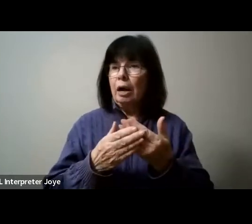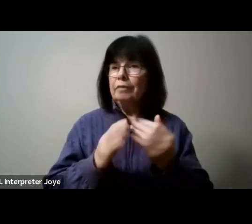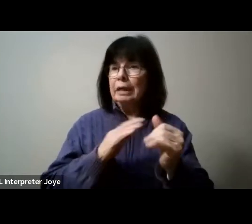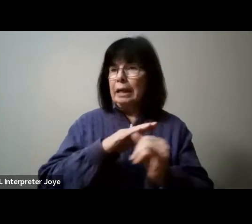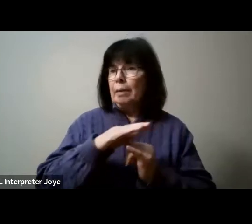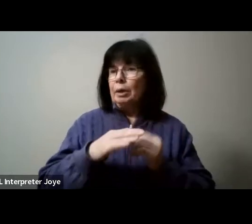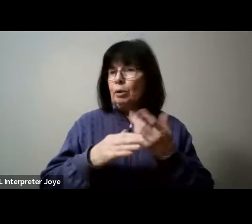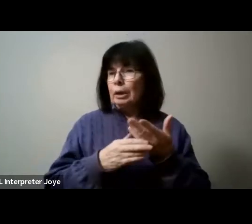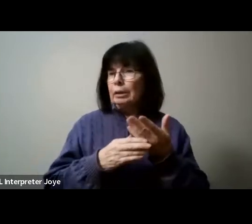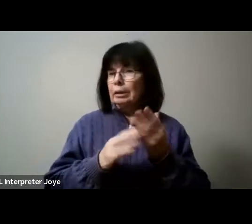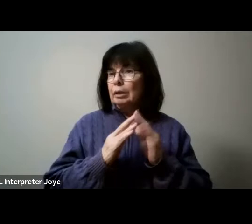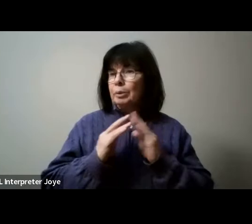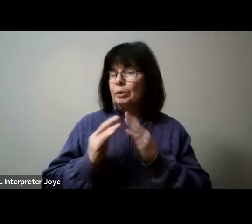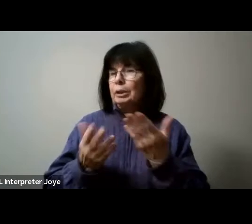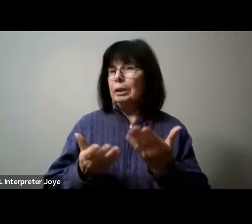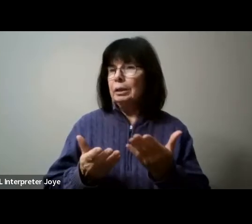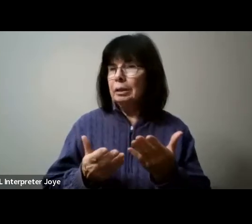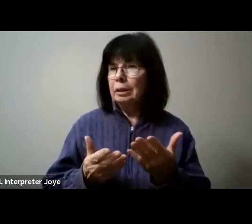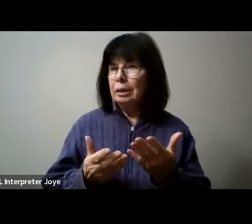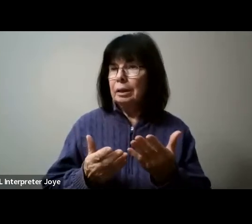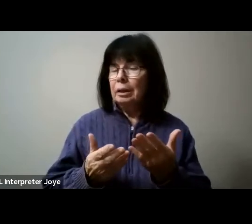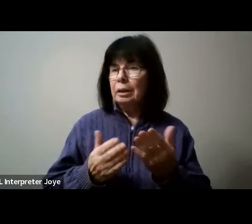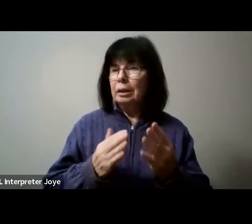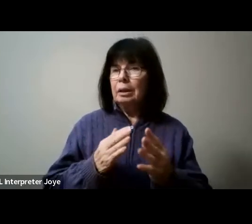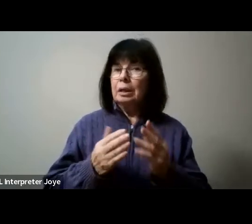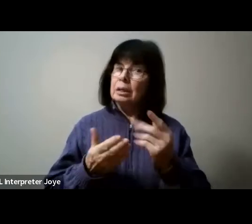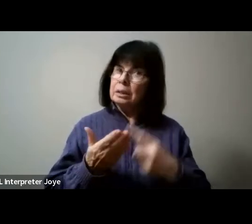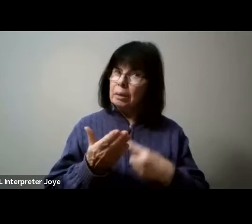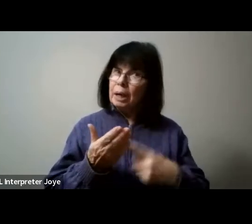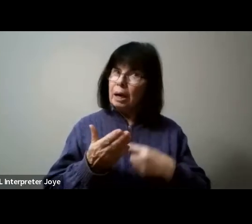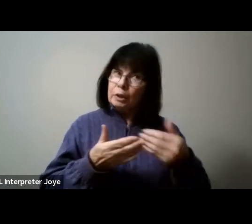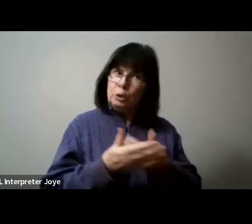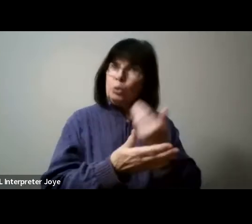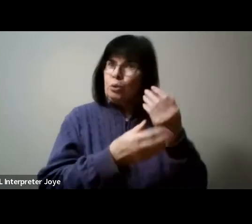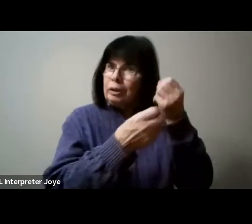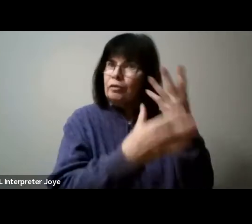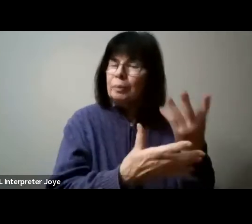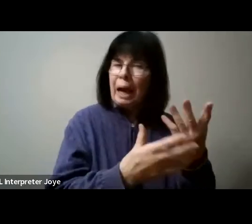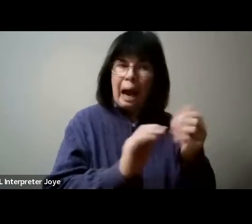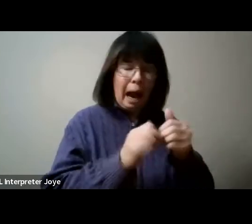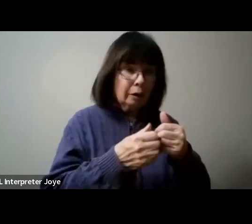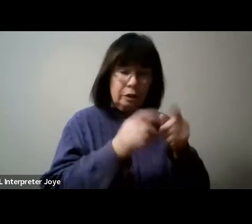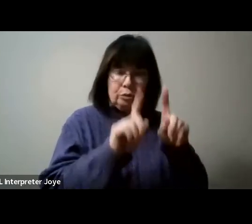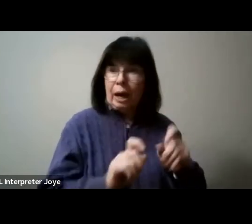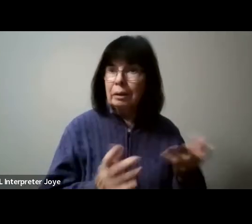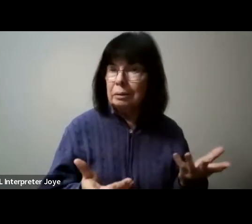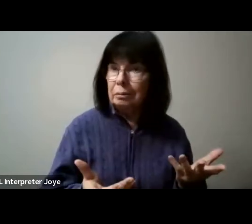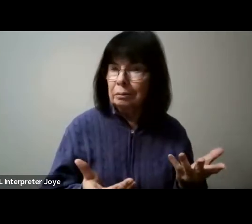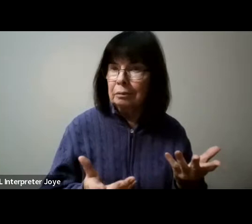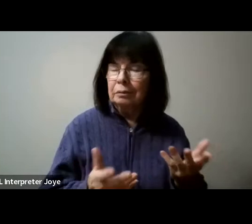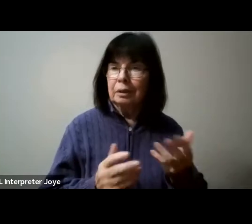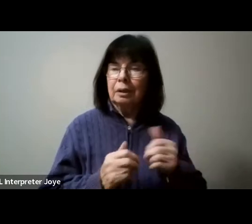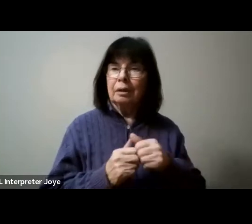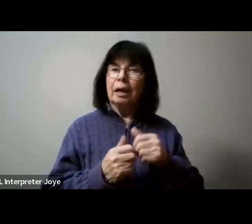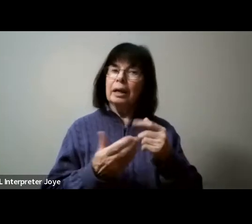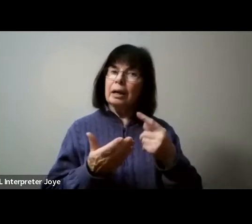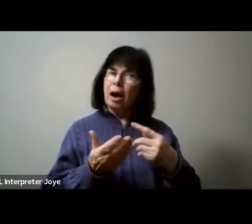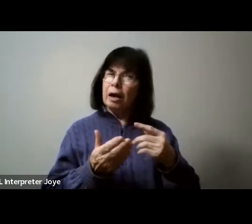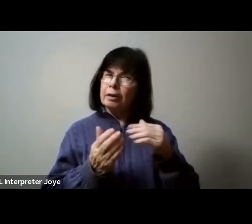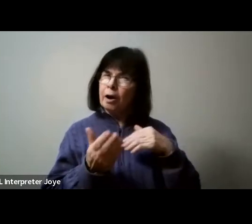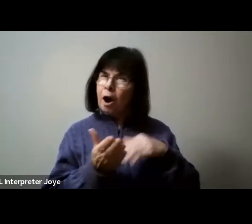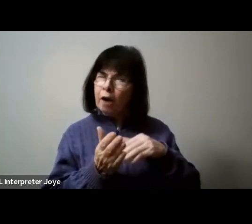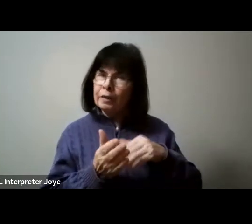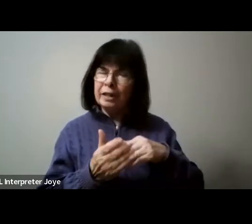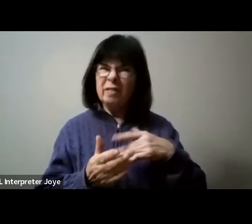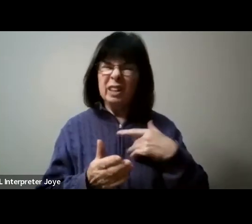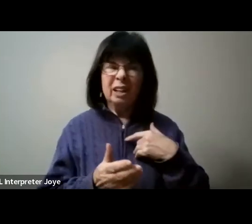is that sometimes this information is still new to them, right? How do you even test? And a lot of times there's fear around doing it wrong or not